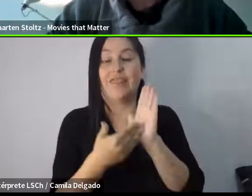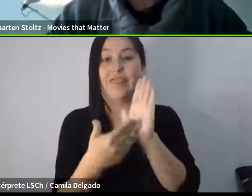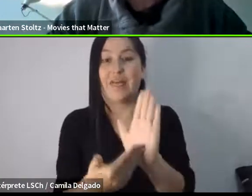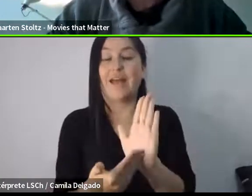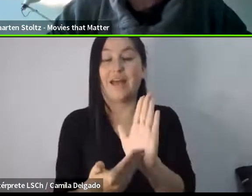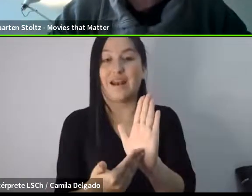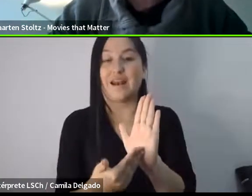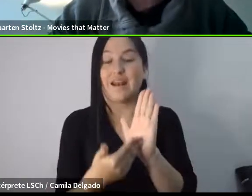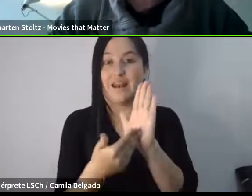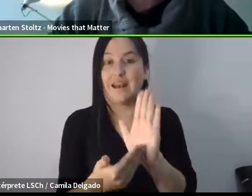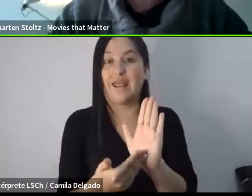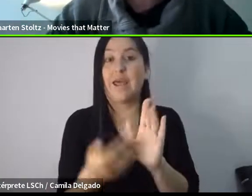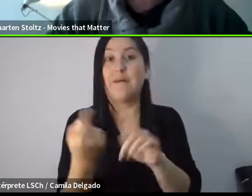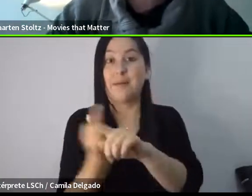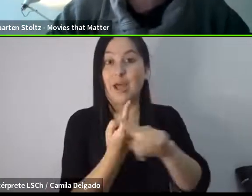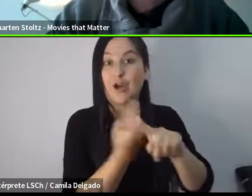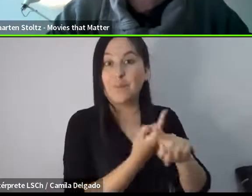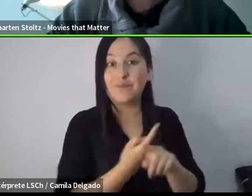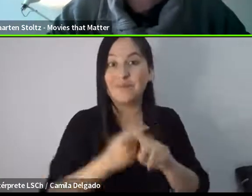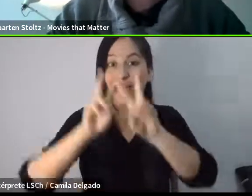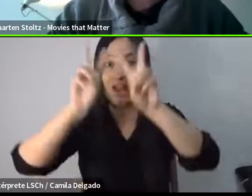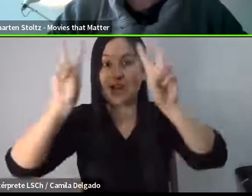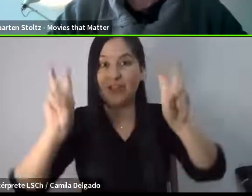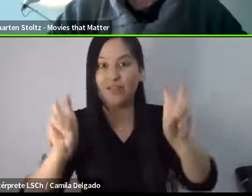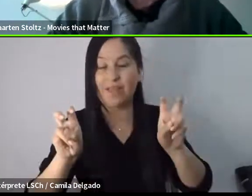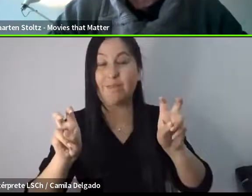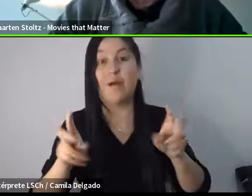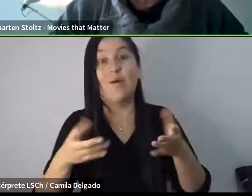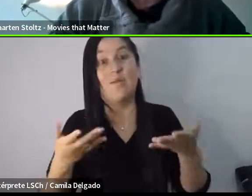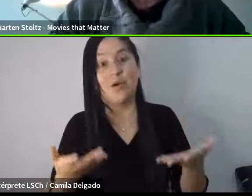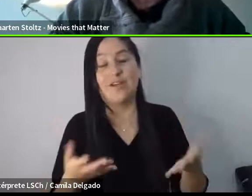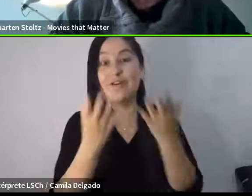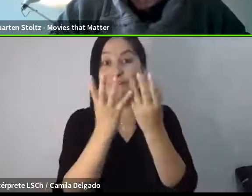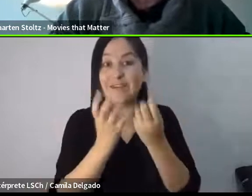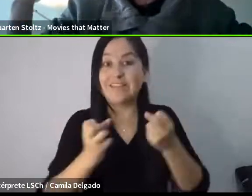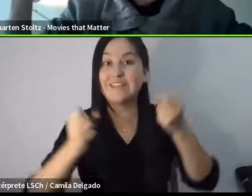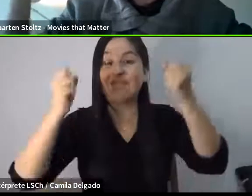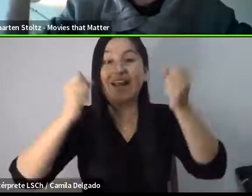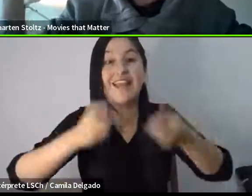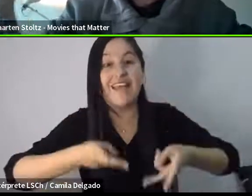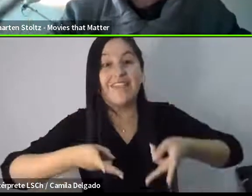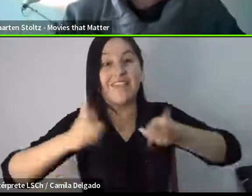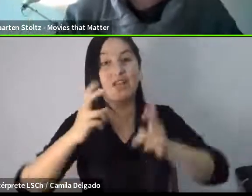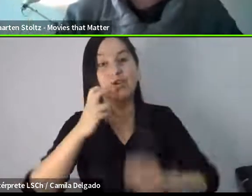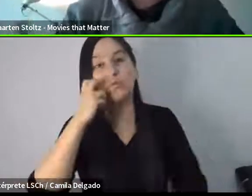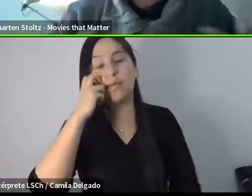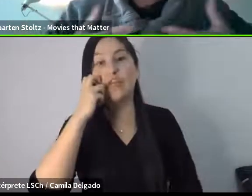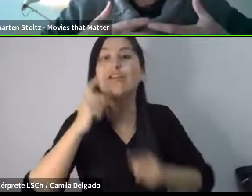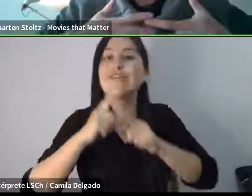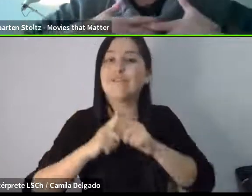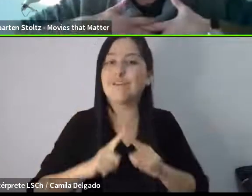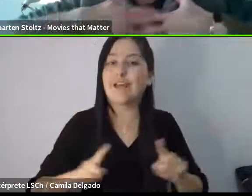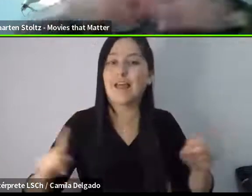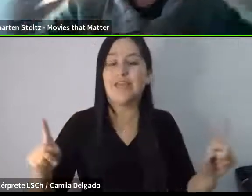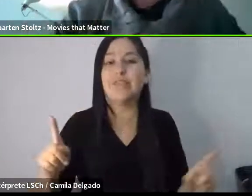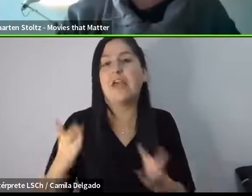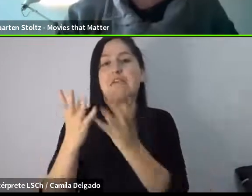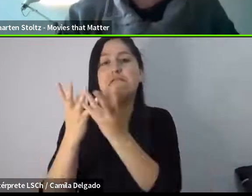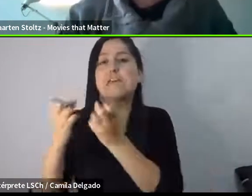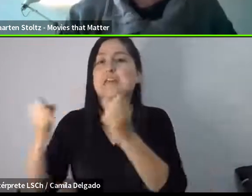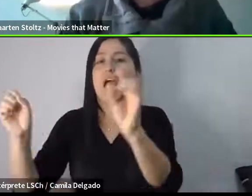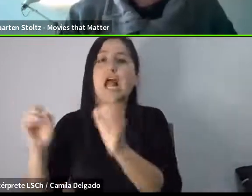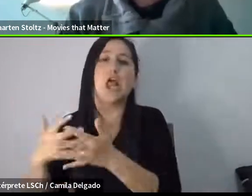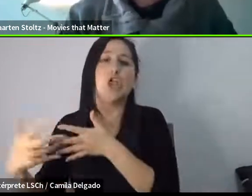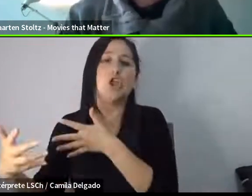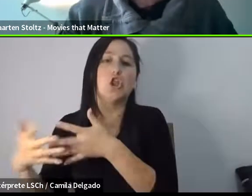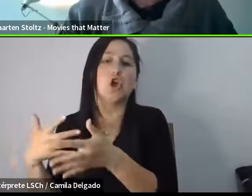human rights festival is a little bit different than a regular film festival, as we focus very much on the topic and on what's